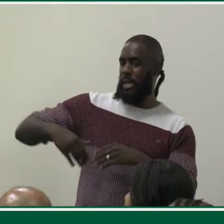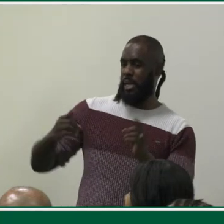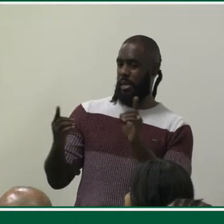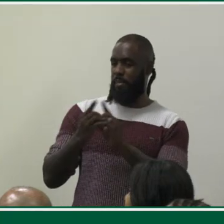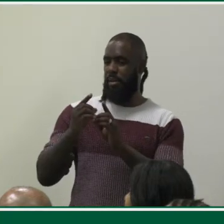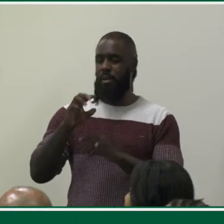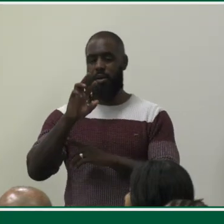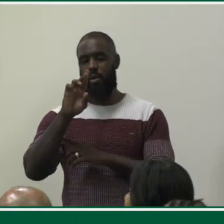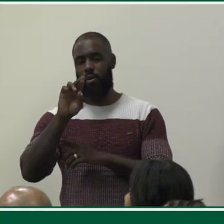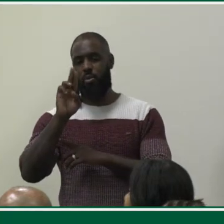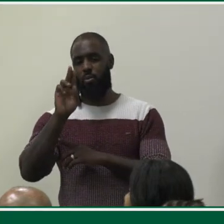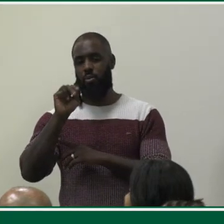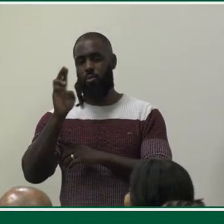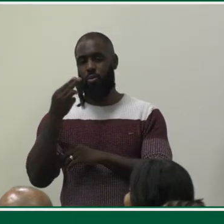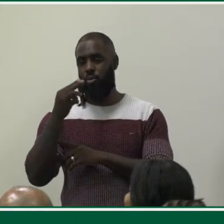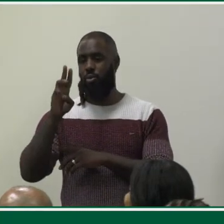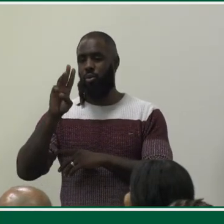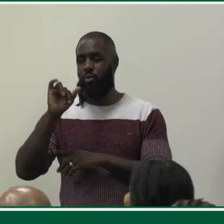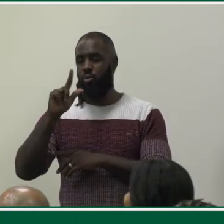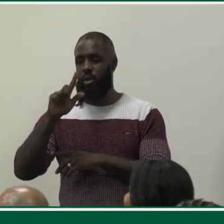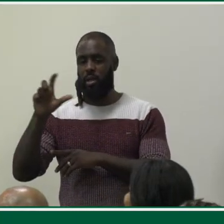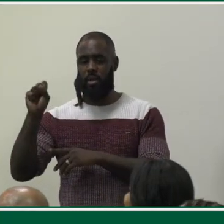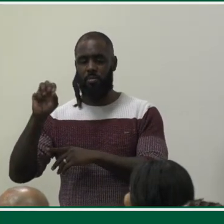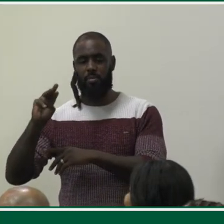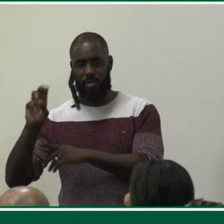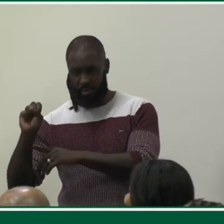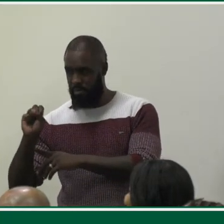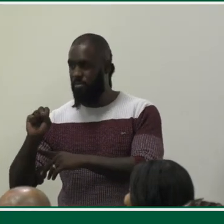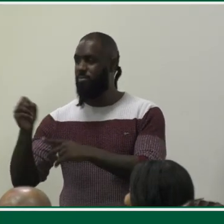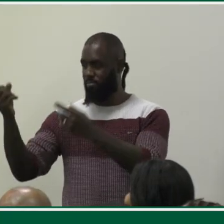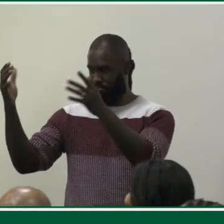also Ruth Williams. All right.